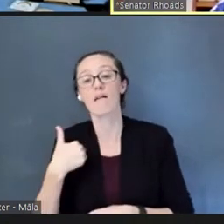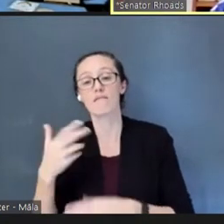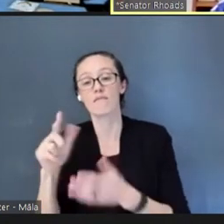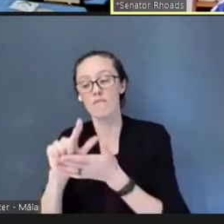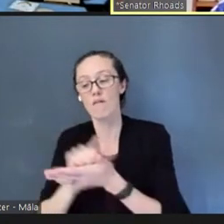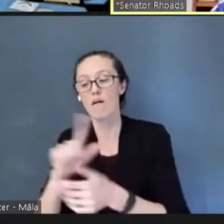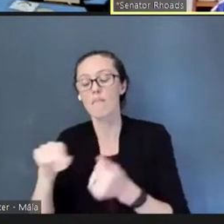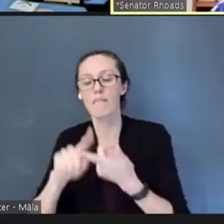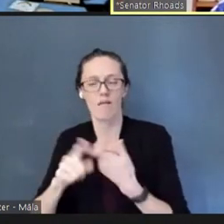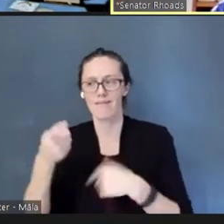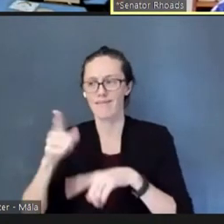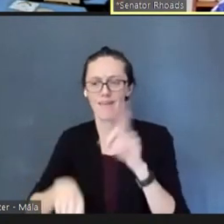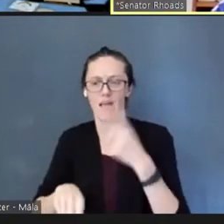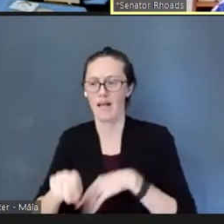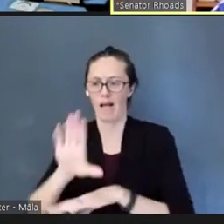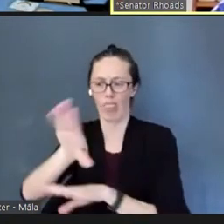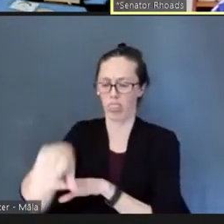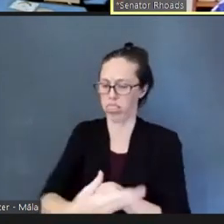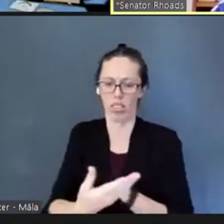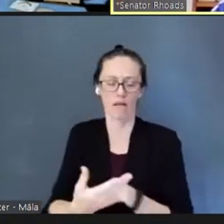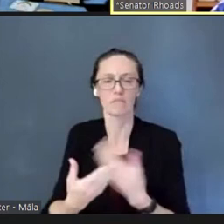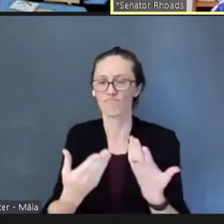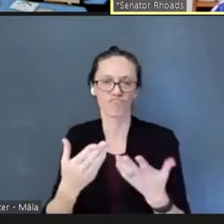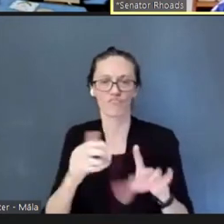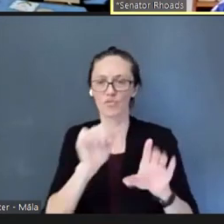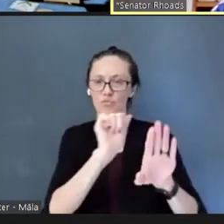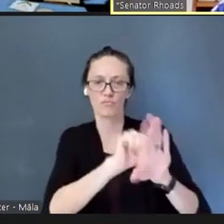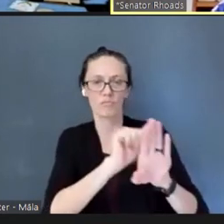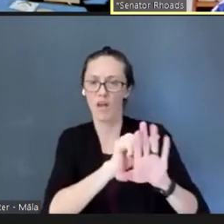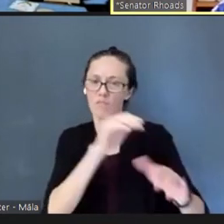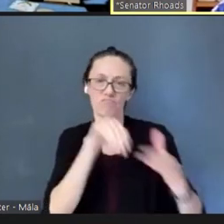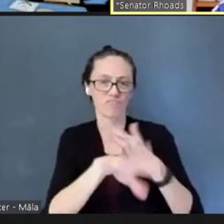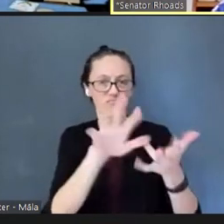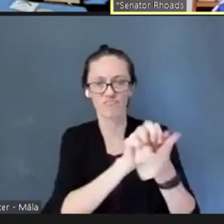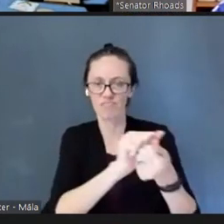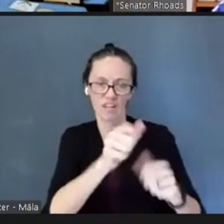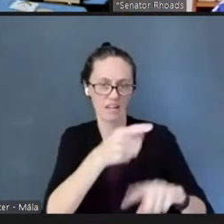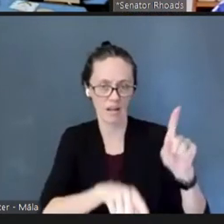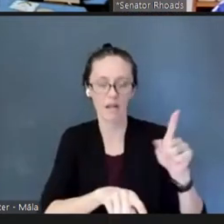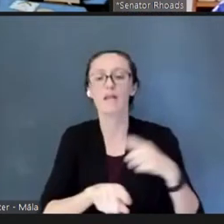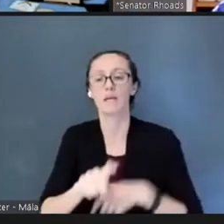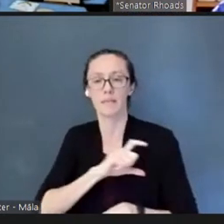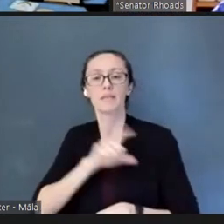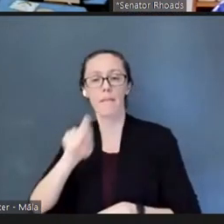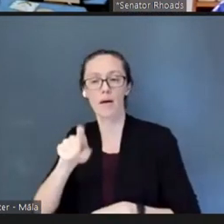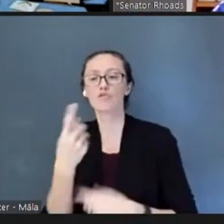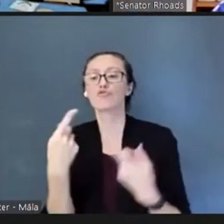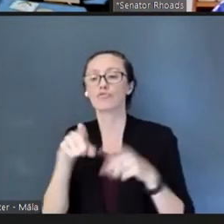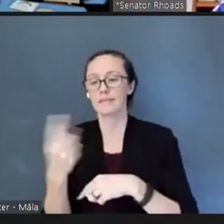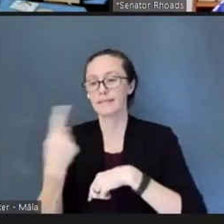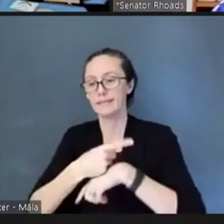Okay, thank you. Any other questions? Yes. Yes.